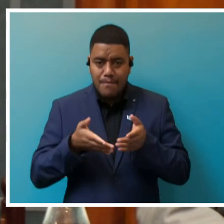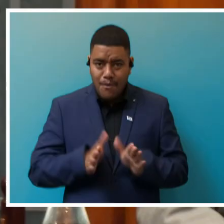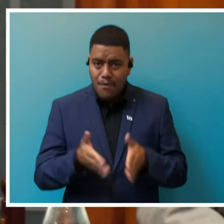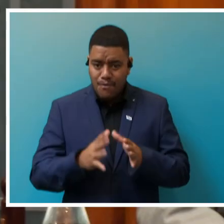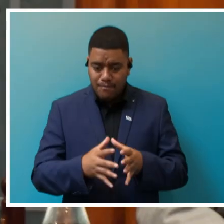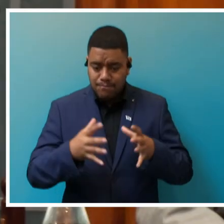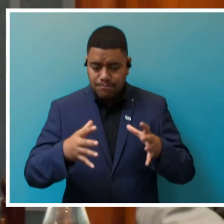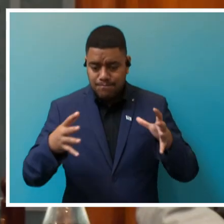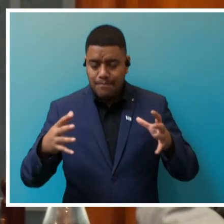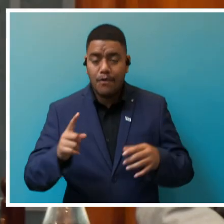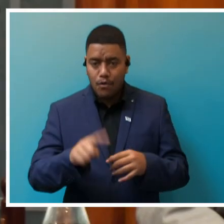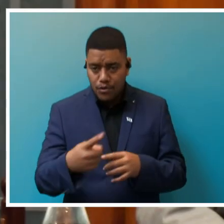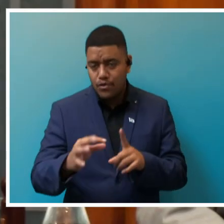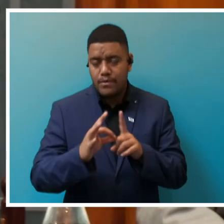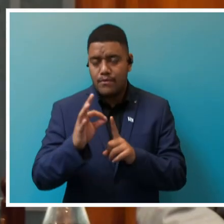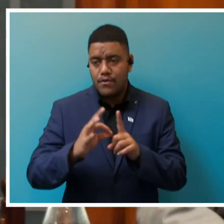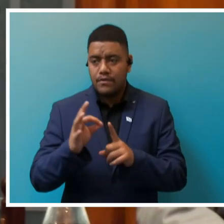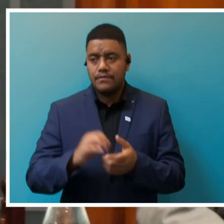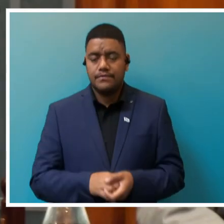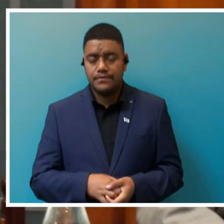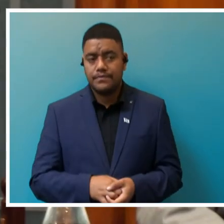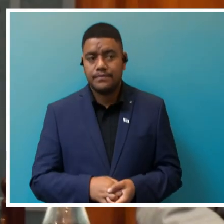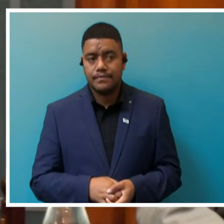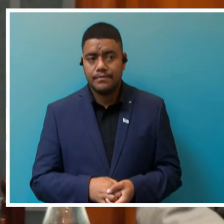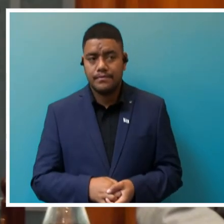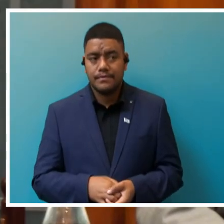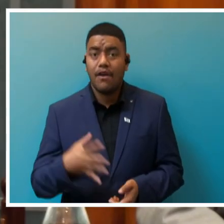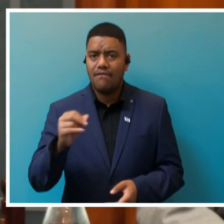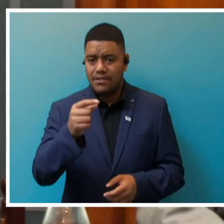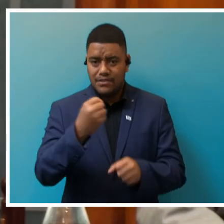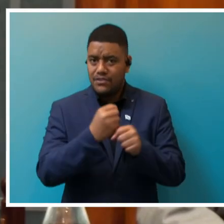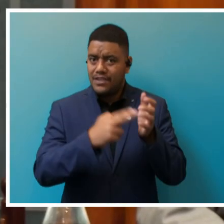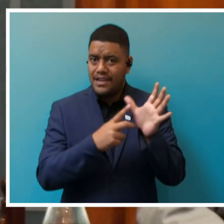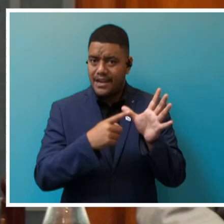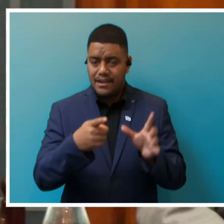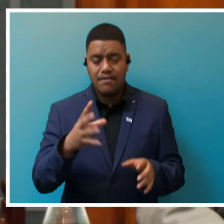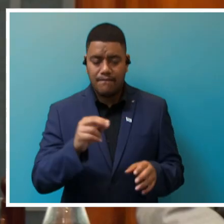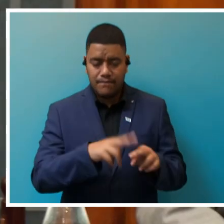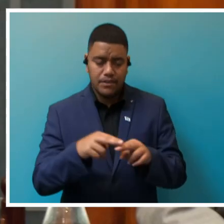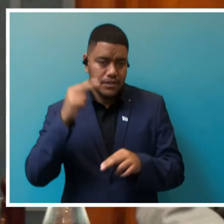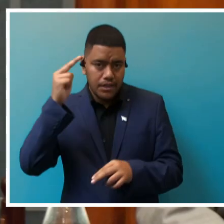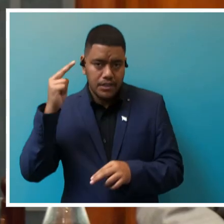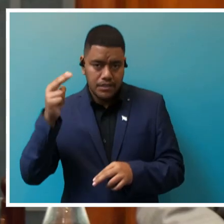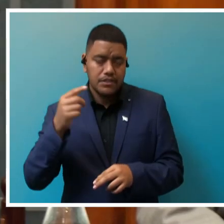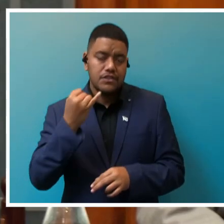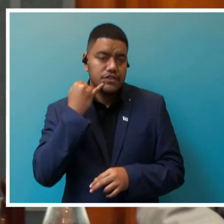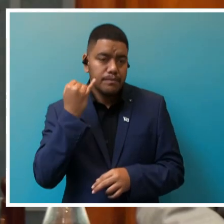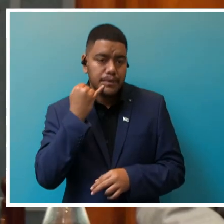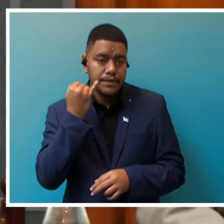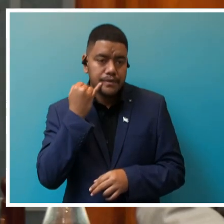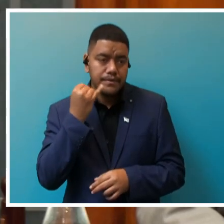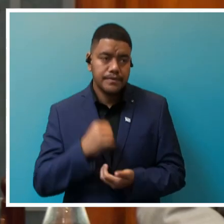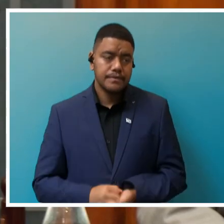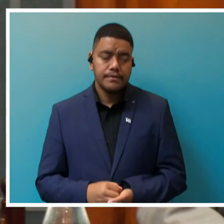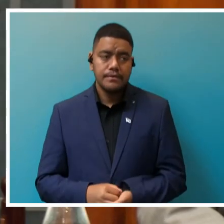to ensure continuous improvement of the genetic base of Fiji's national flock. Government